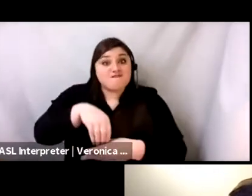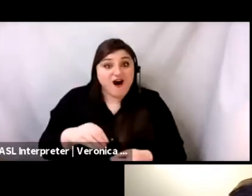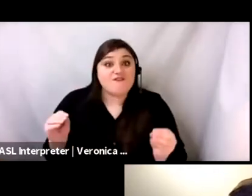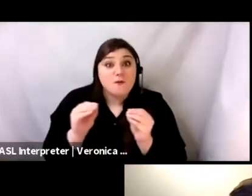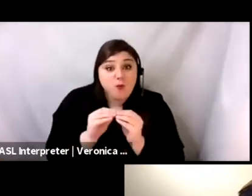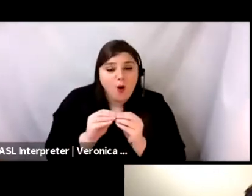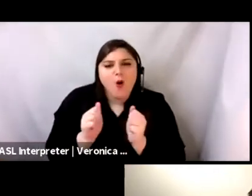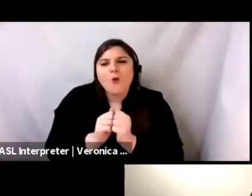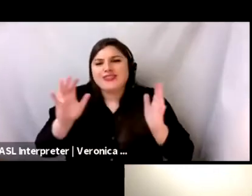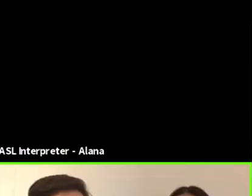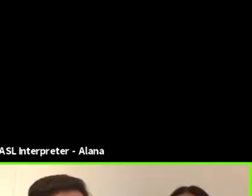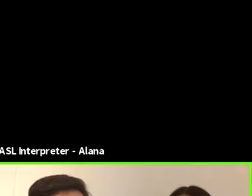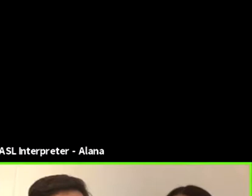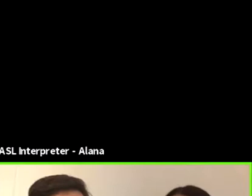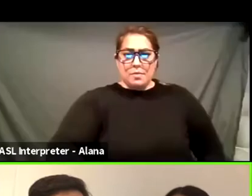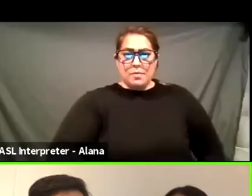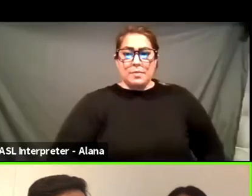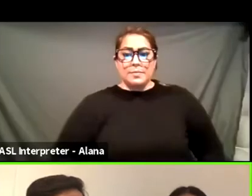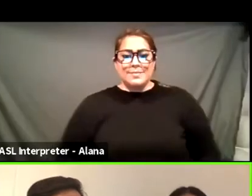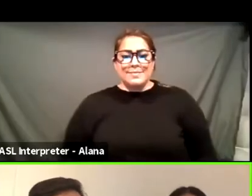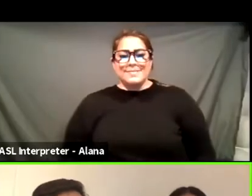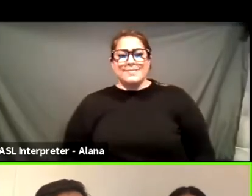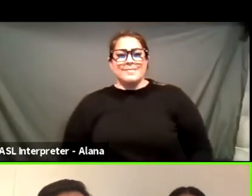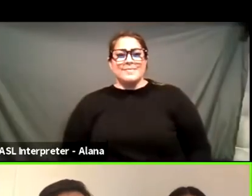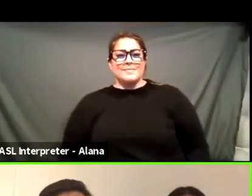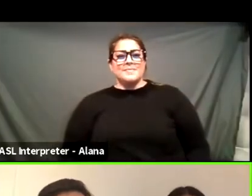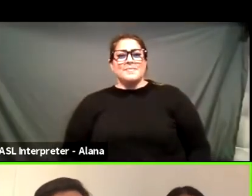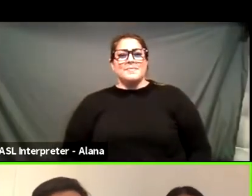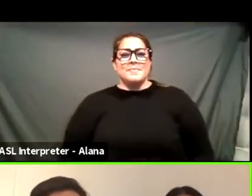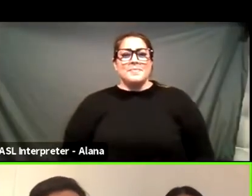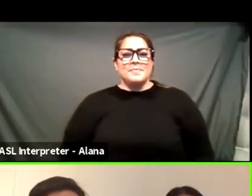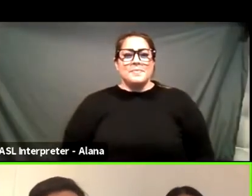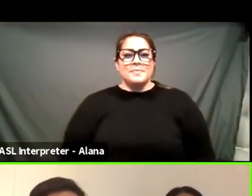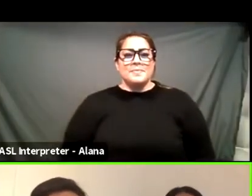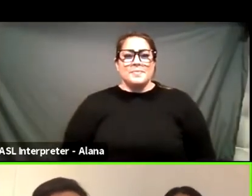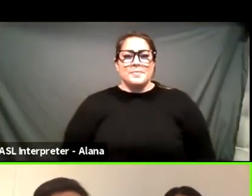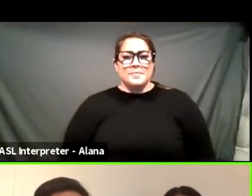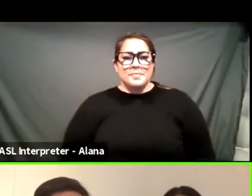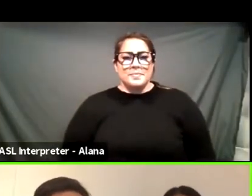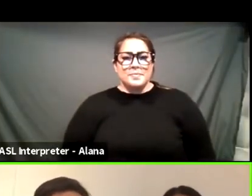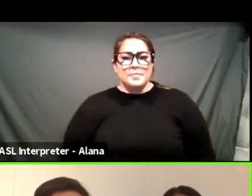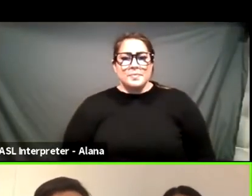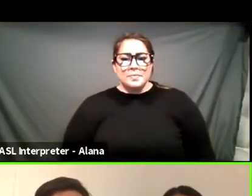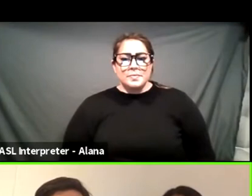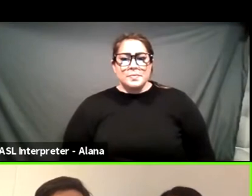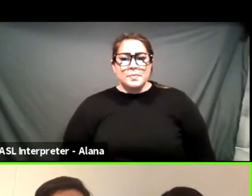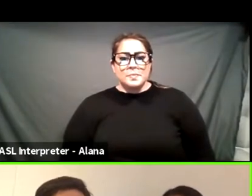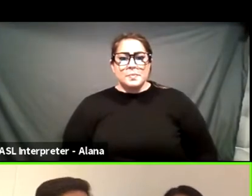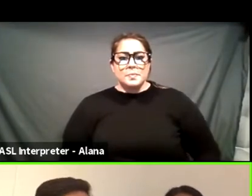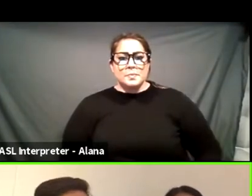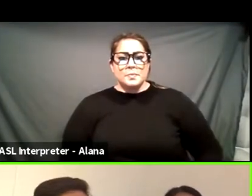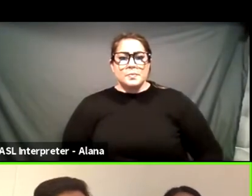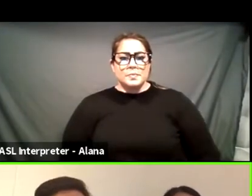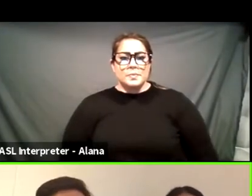irreparable. And I guess within beekeeping specifically, it's very much a tech that's still in the making, as I